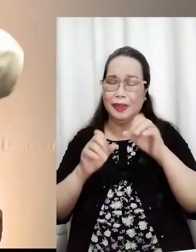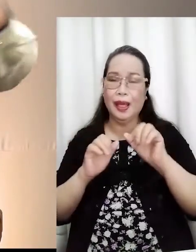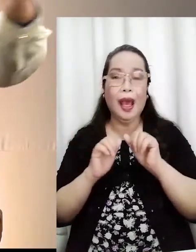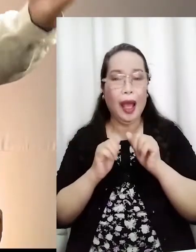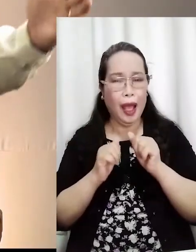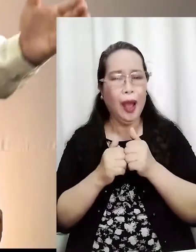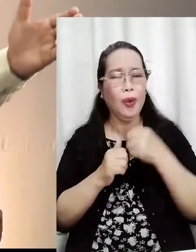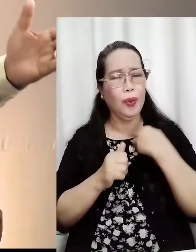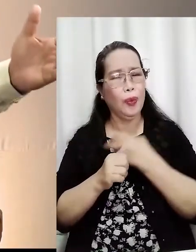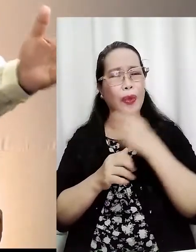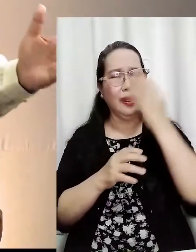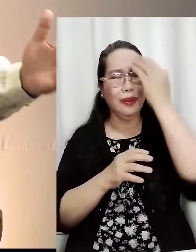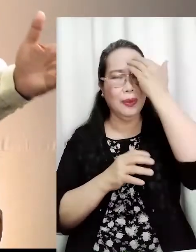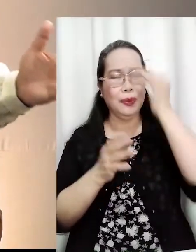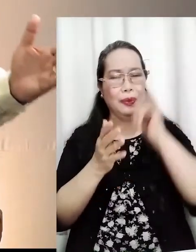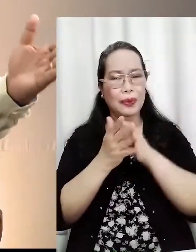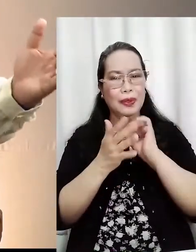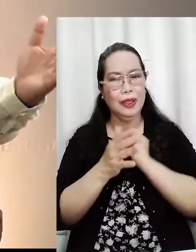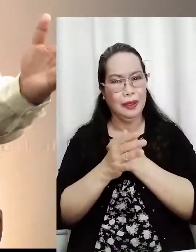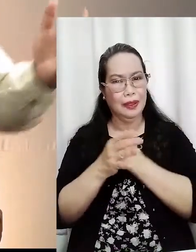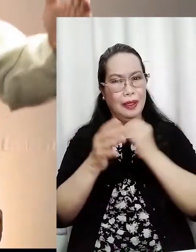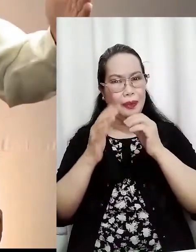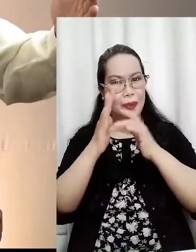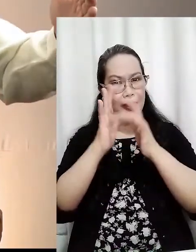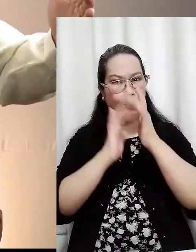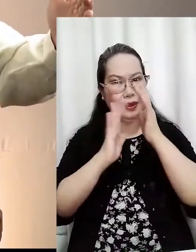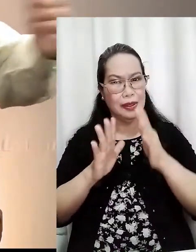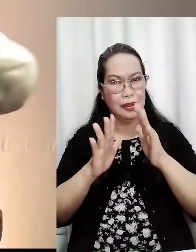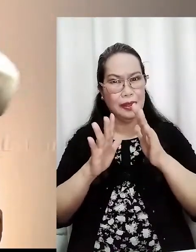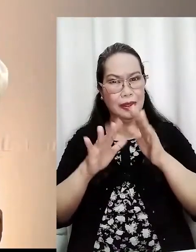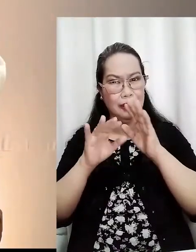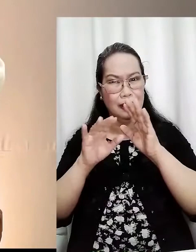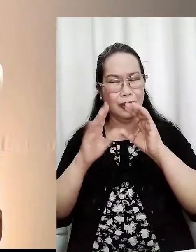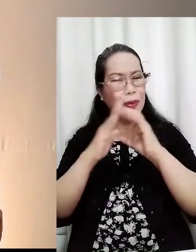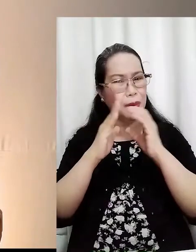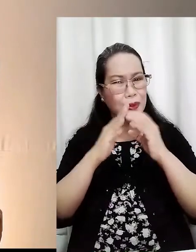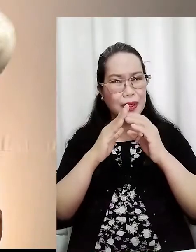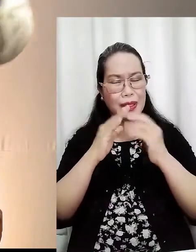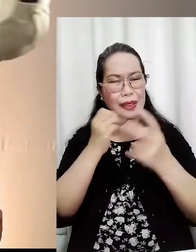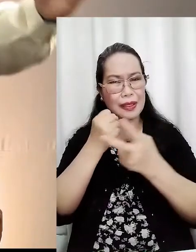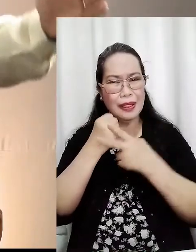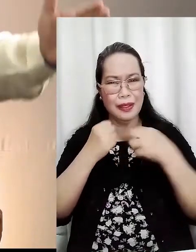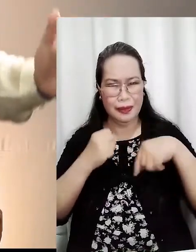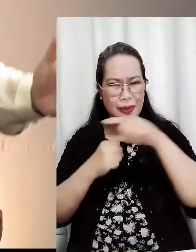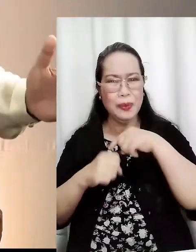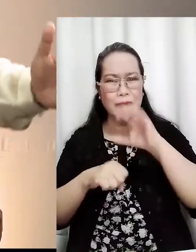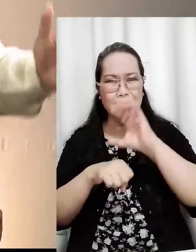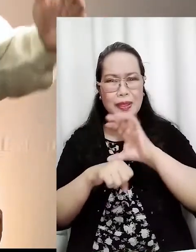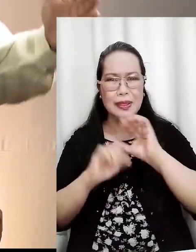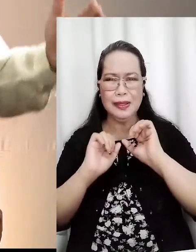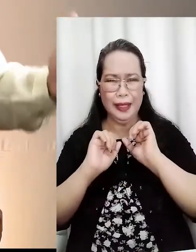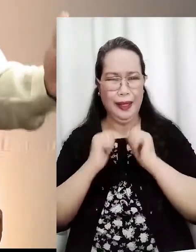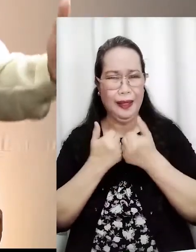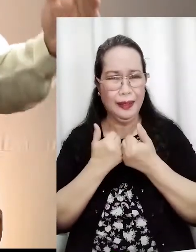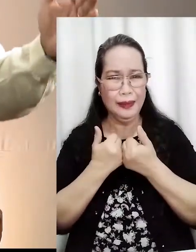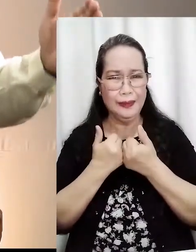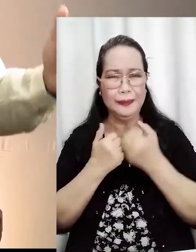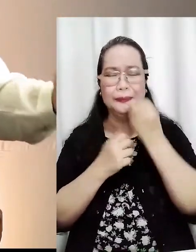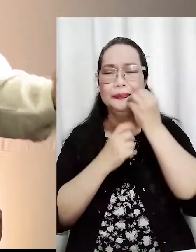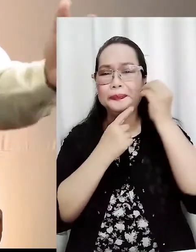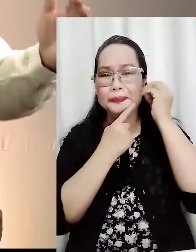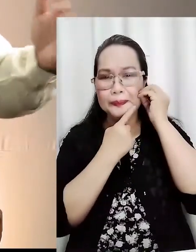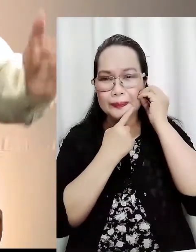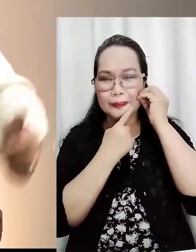that our Christian community is safe? You know, we are a church. How do we ensure that our homes are safe for